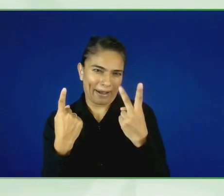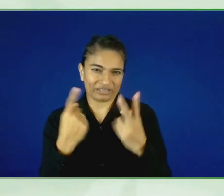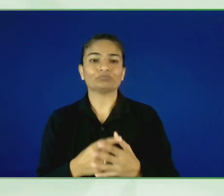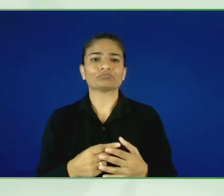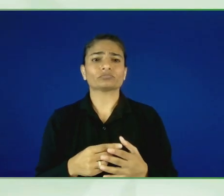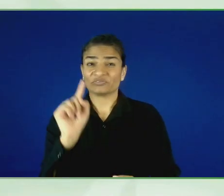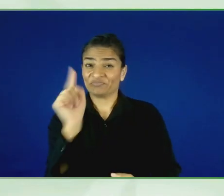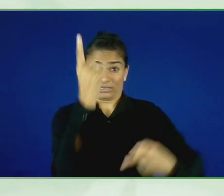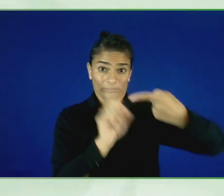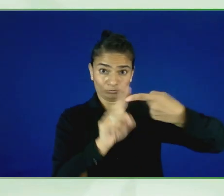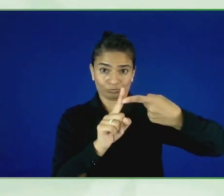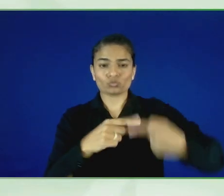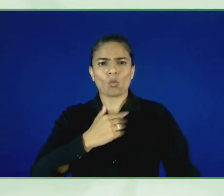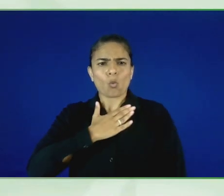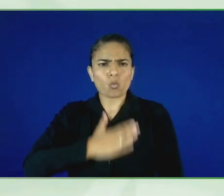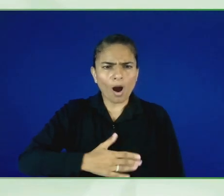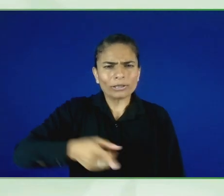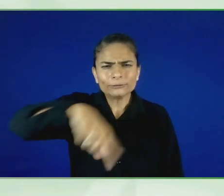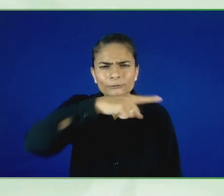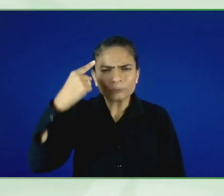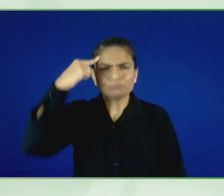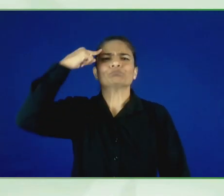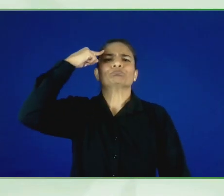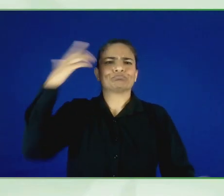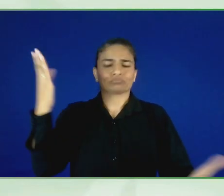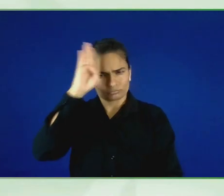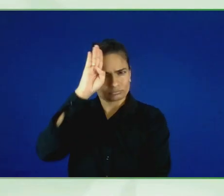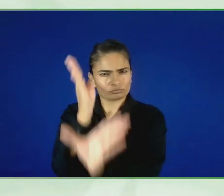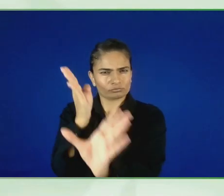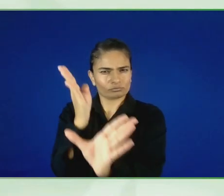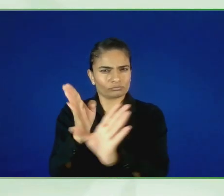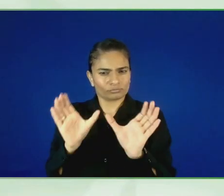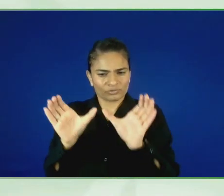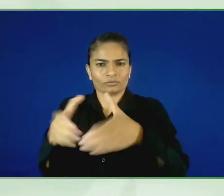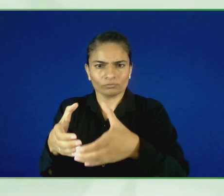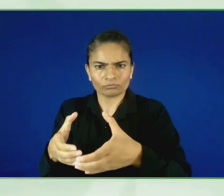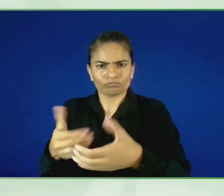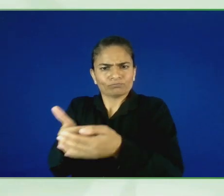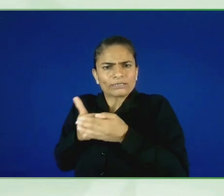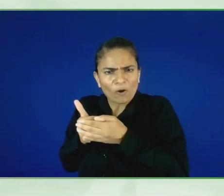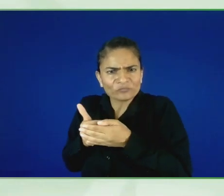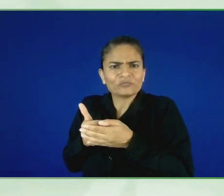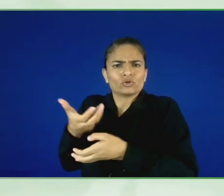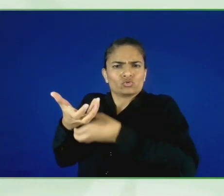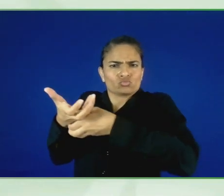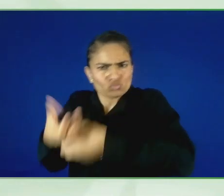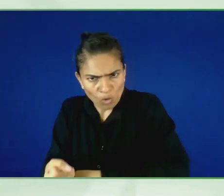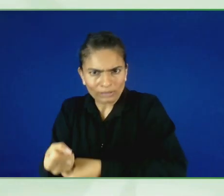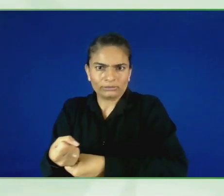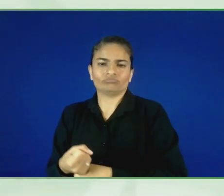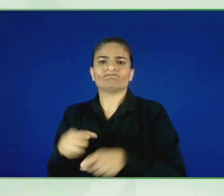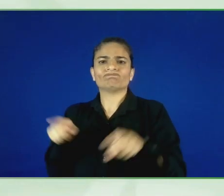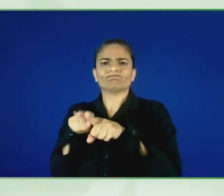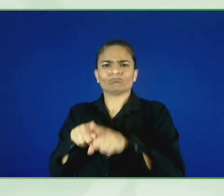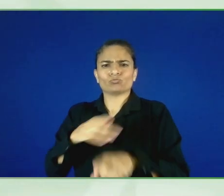which I also tried to connect a little bit with find the right leaders who are not the rock stars on the stage. Sorry, Caroline,